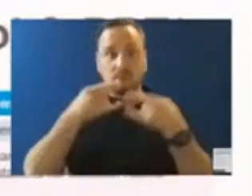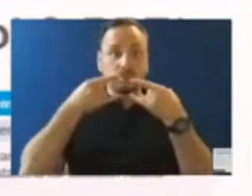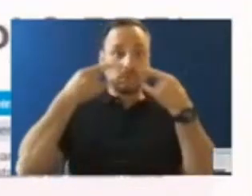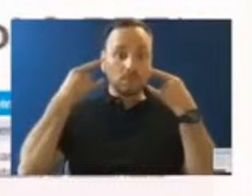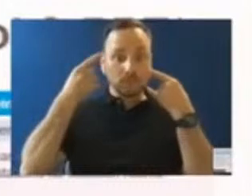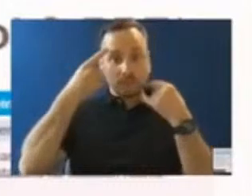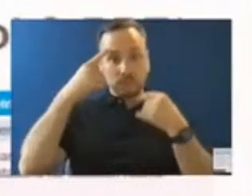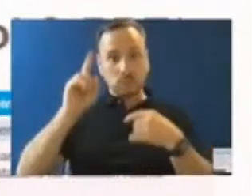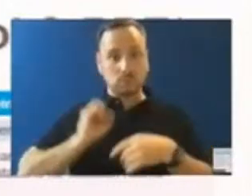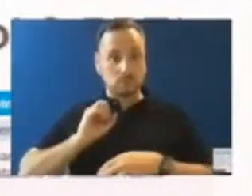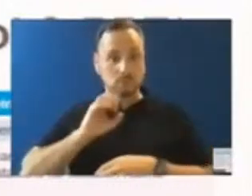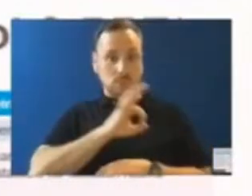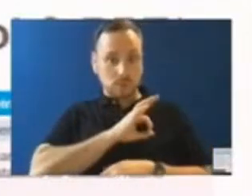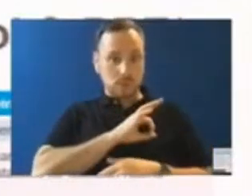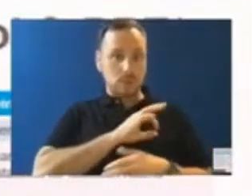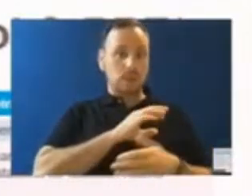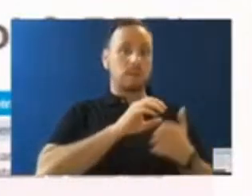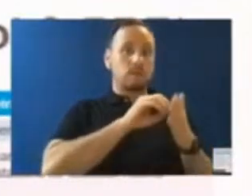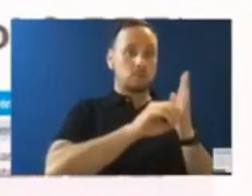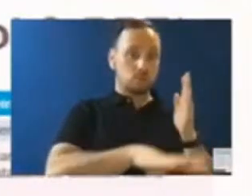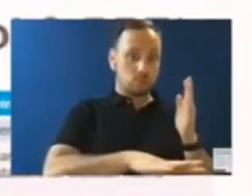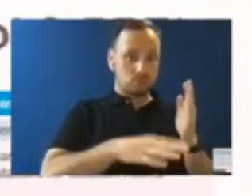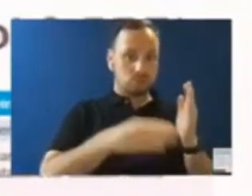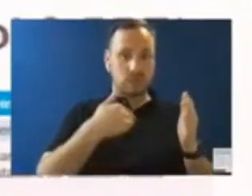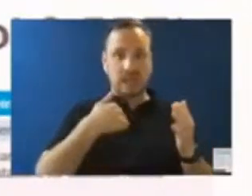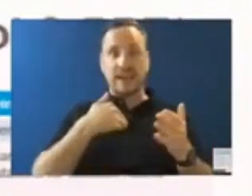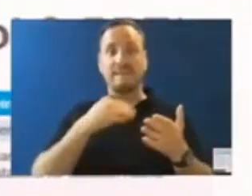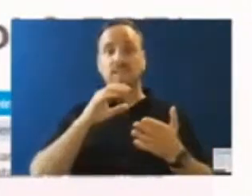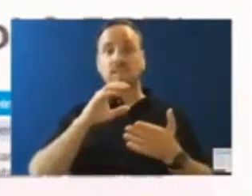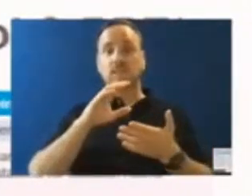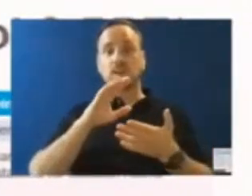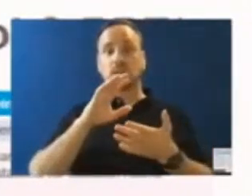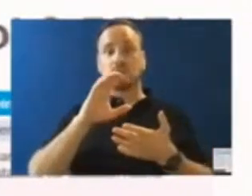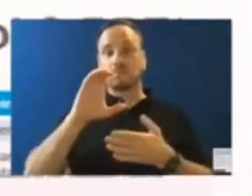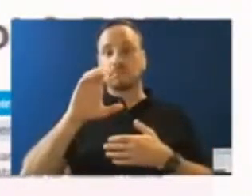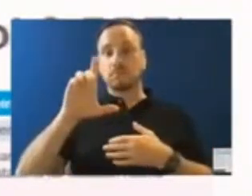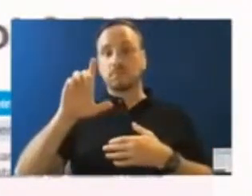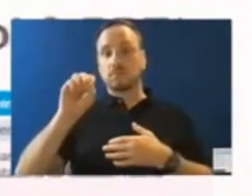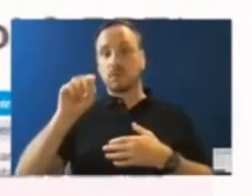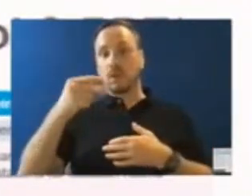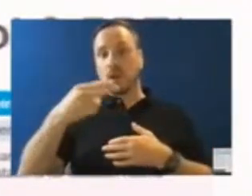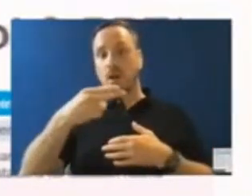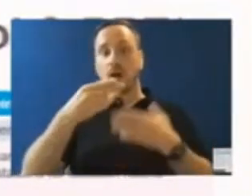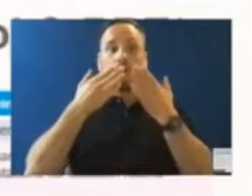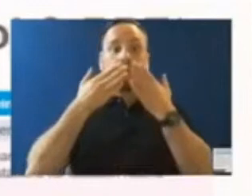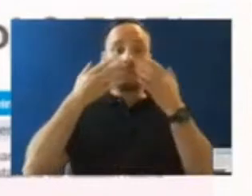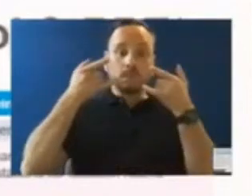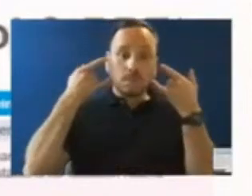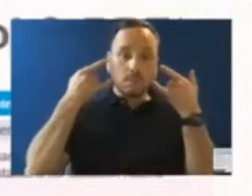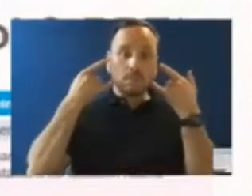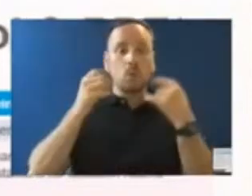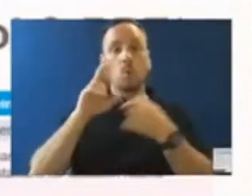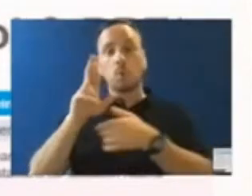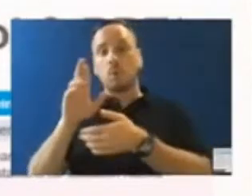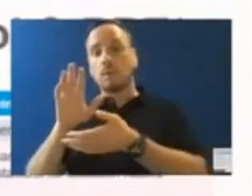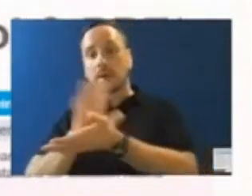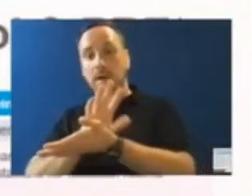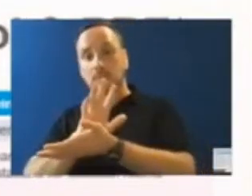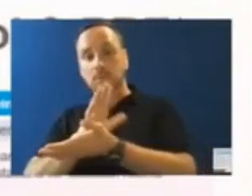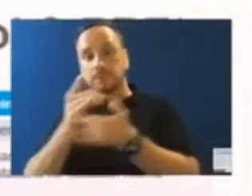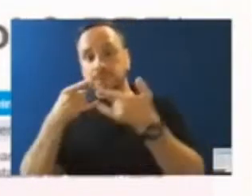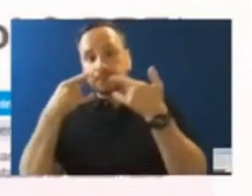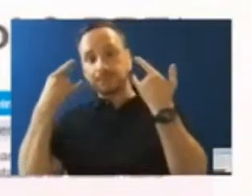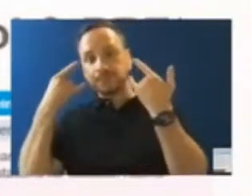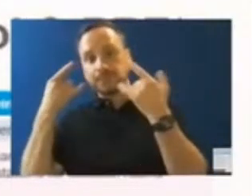well as we have a supply of disposable masks for anyone that may enter into our buildings that may not have one. We certainly will have a supply there for them